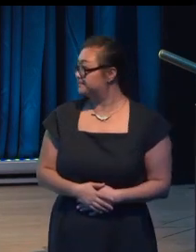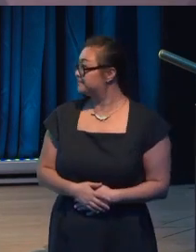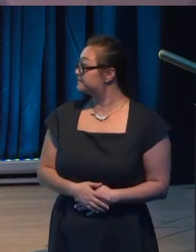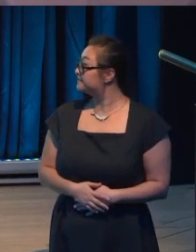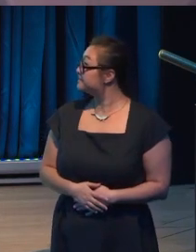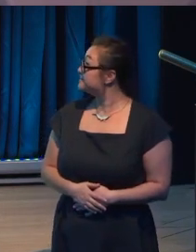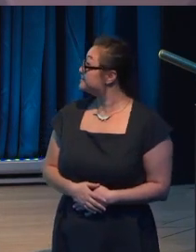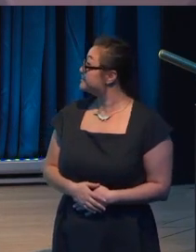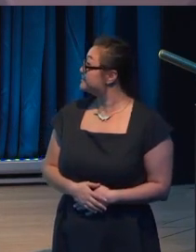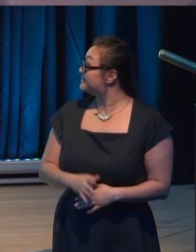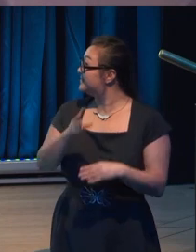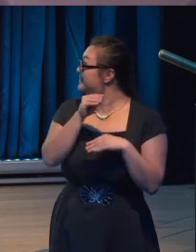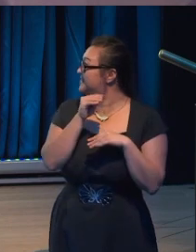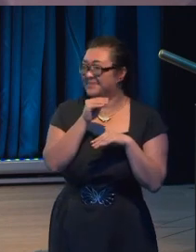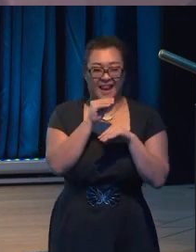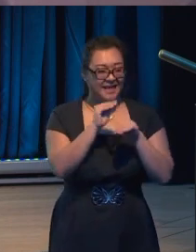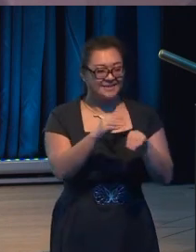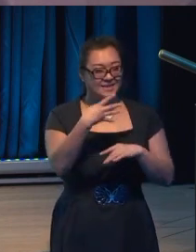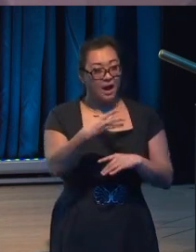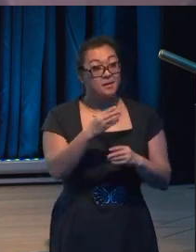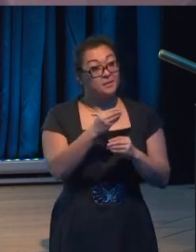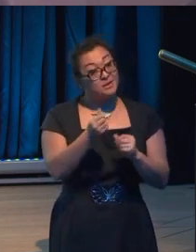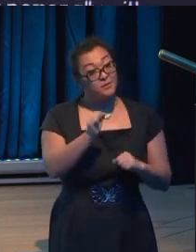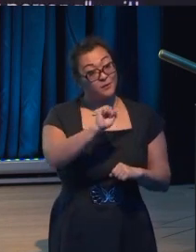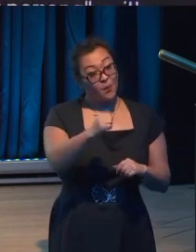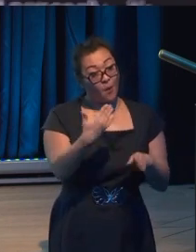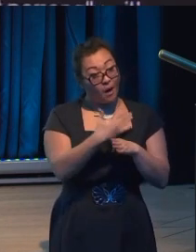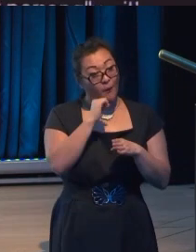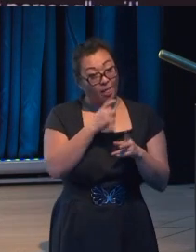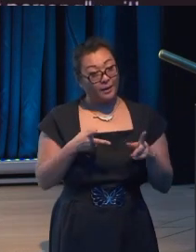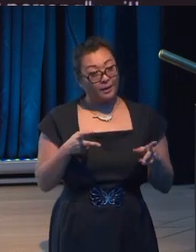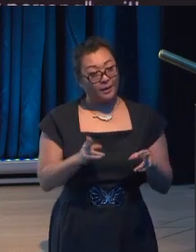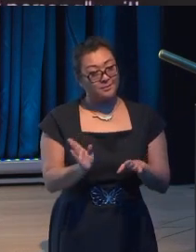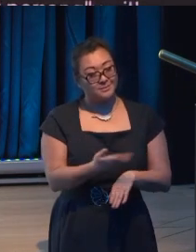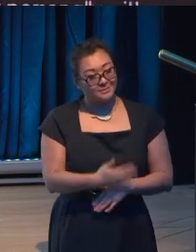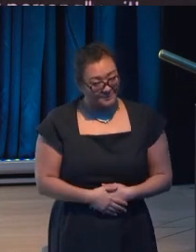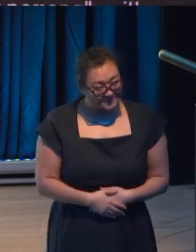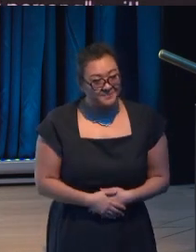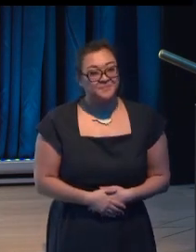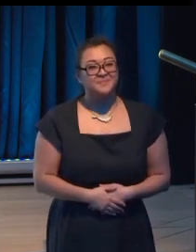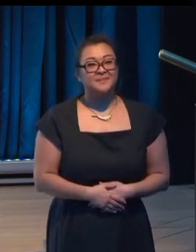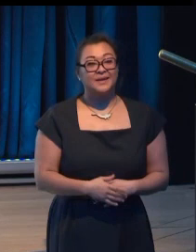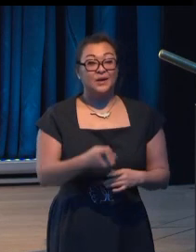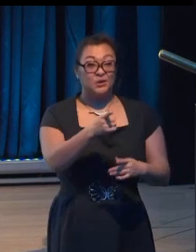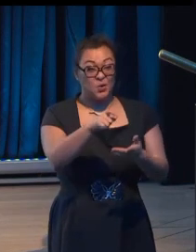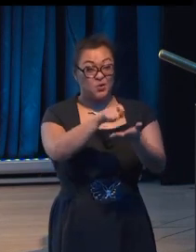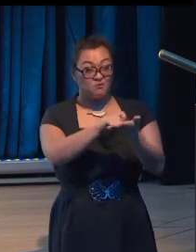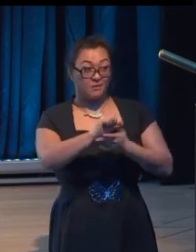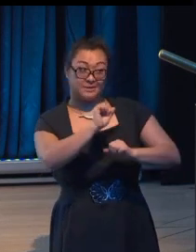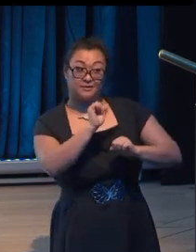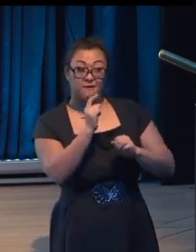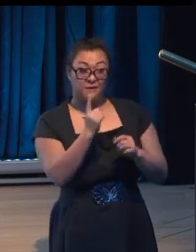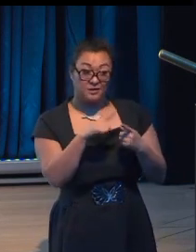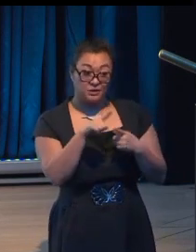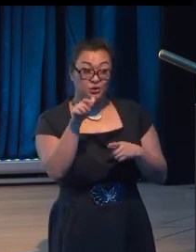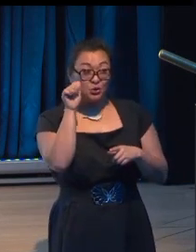Lesson 9. Some of your work will get cut. So not only are you writing someone else's vision, but it's a vision that can be